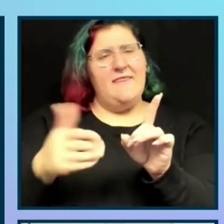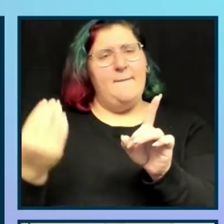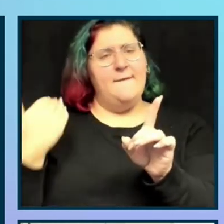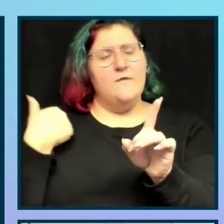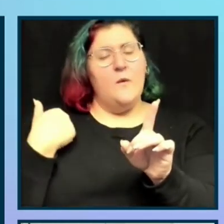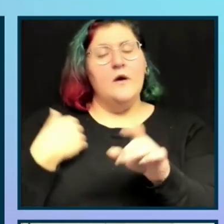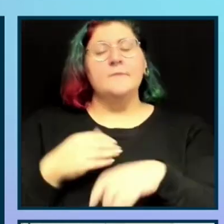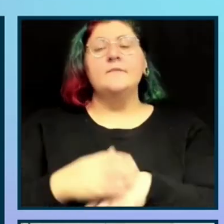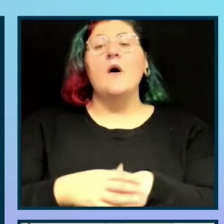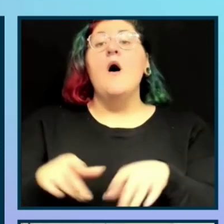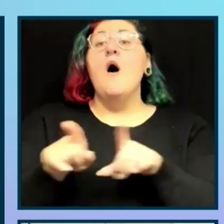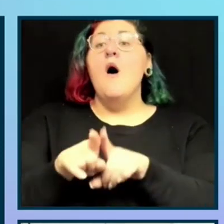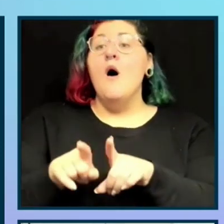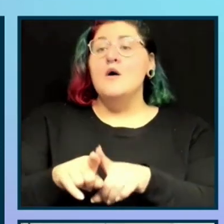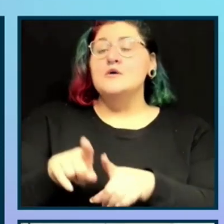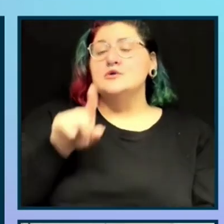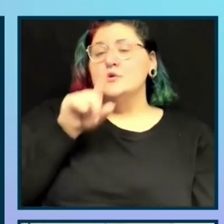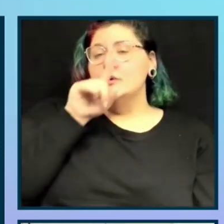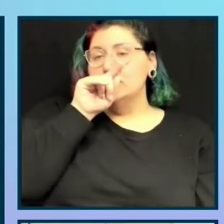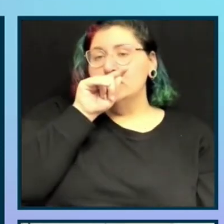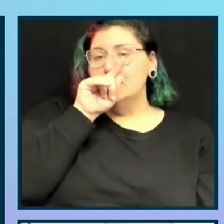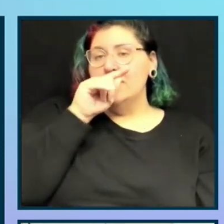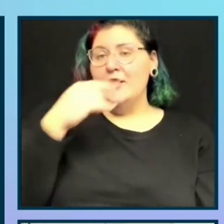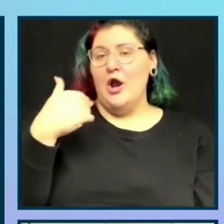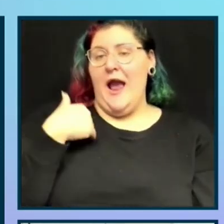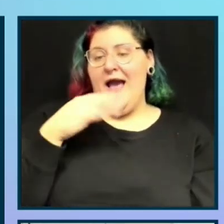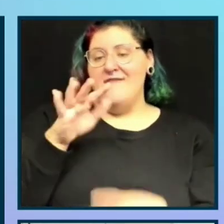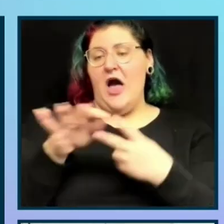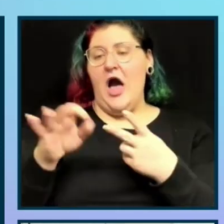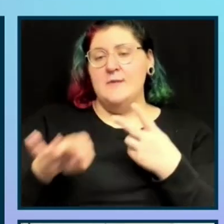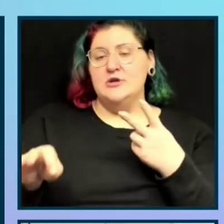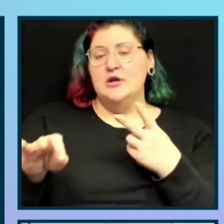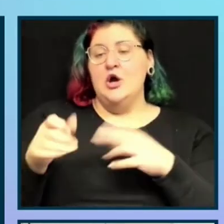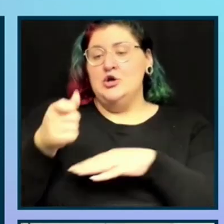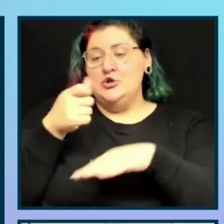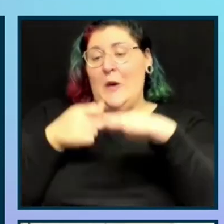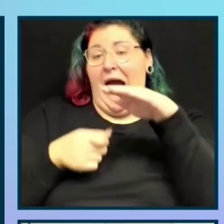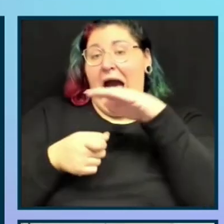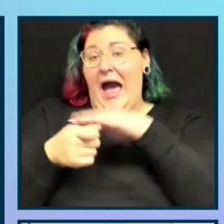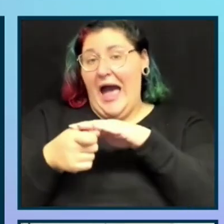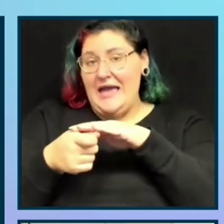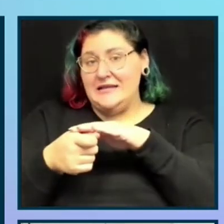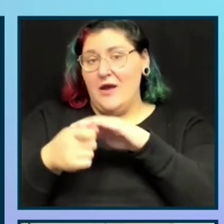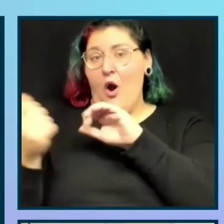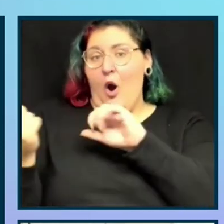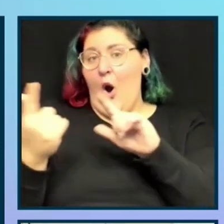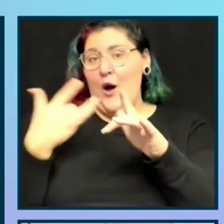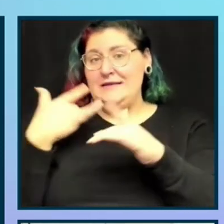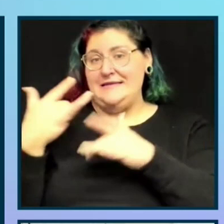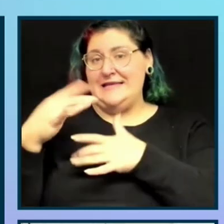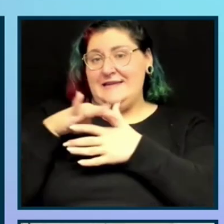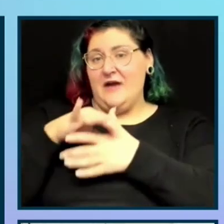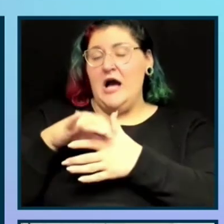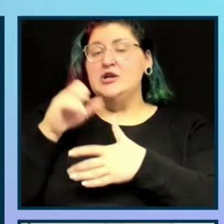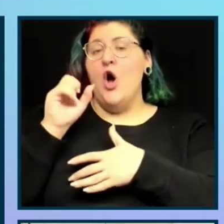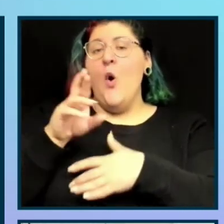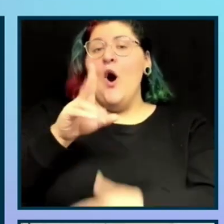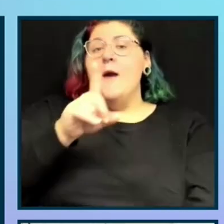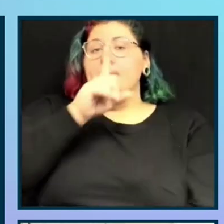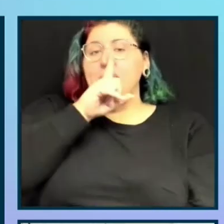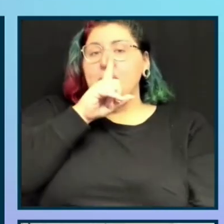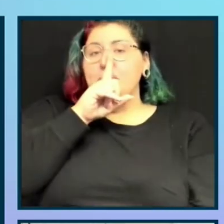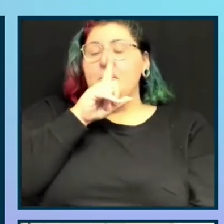sensitive content or even to mute certain words or phrases, because Twitter is doing a lot to try and improve how